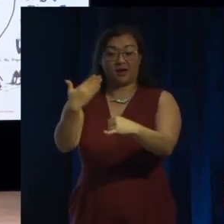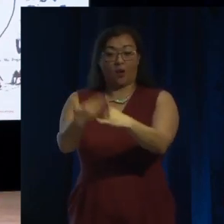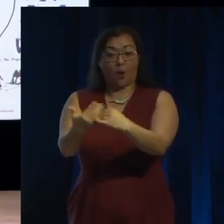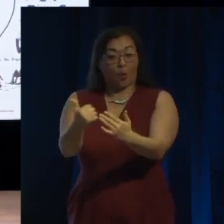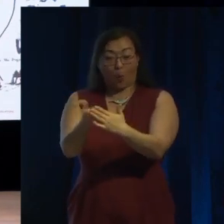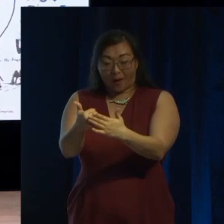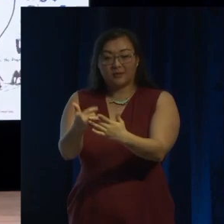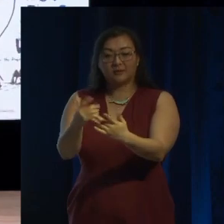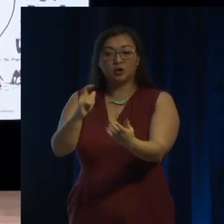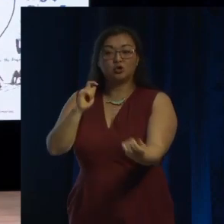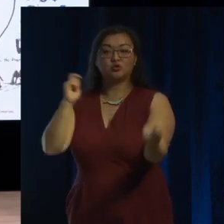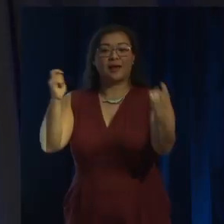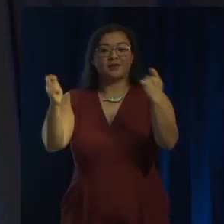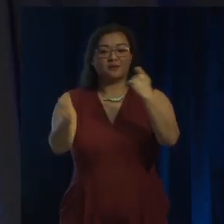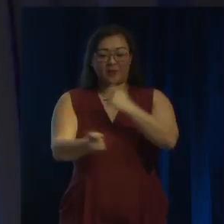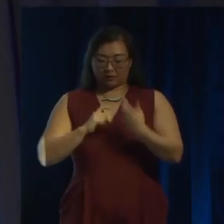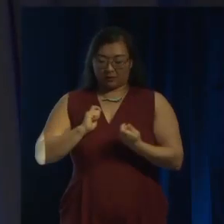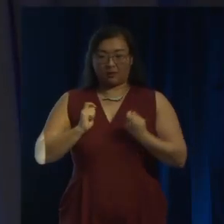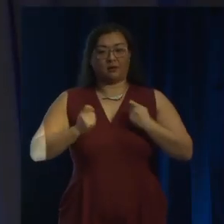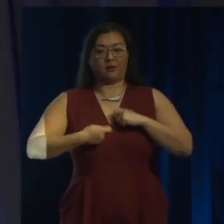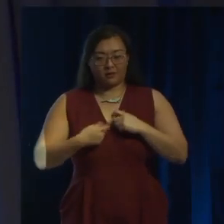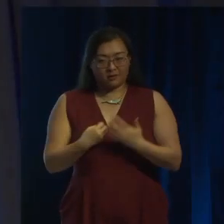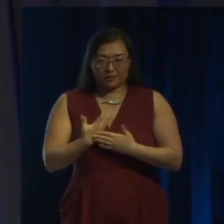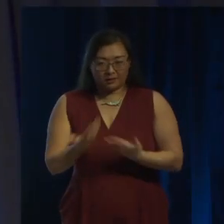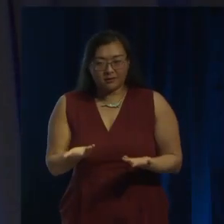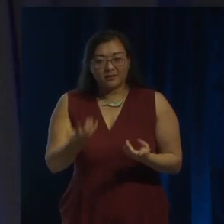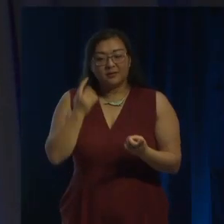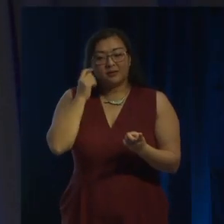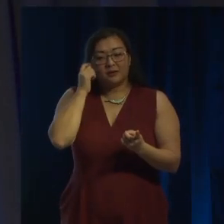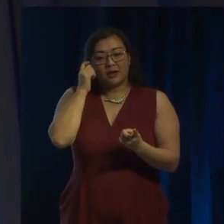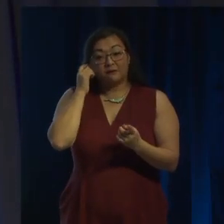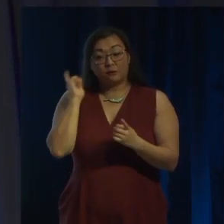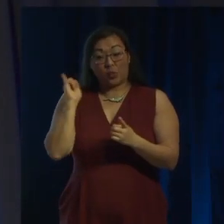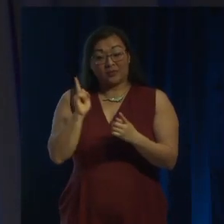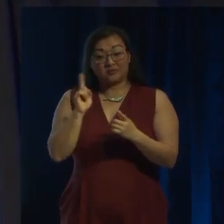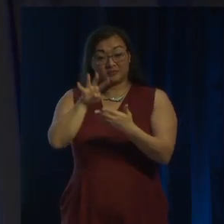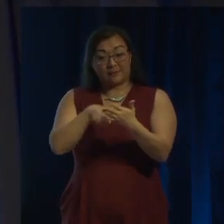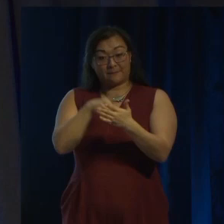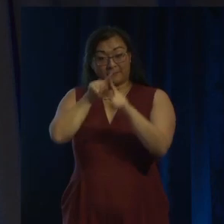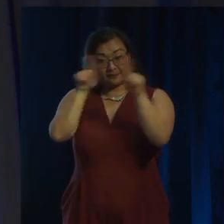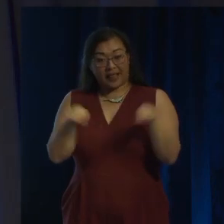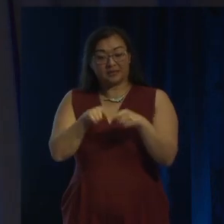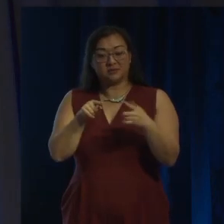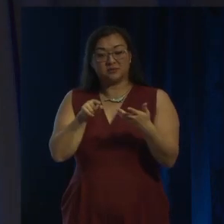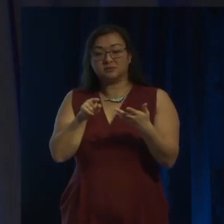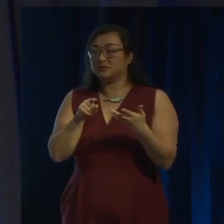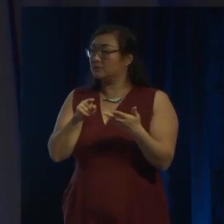my problem was always the fact that there is this specific template, and in a certain step, there is a resurrection, there